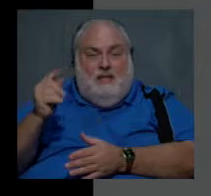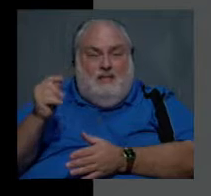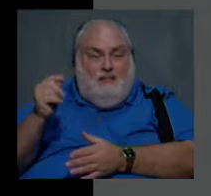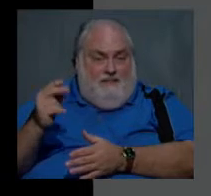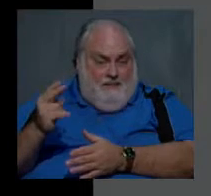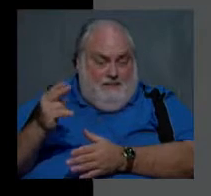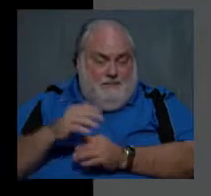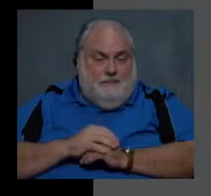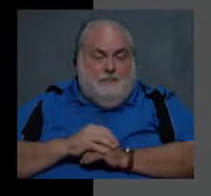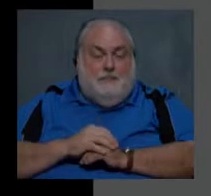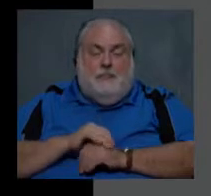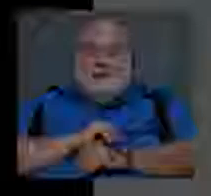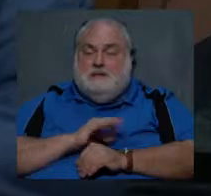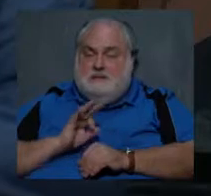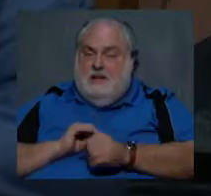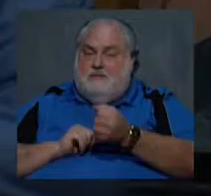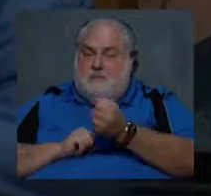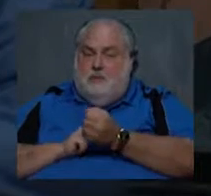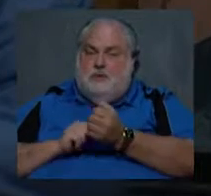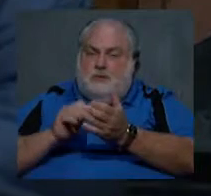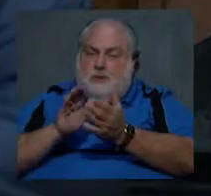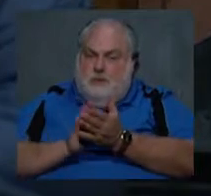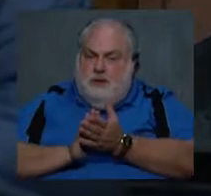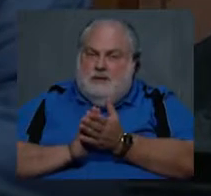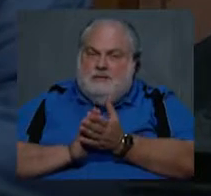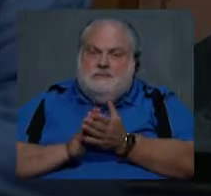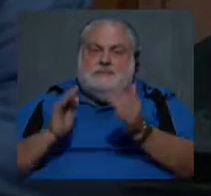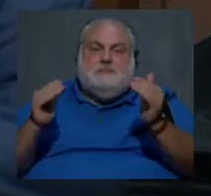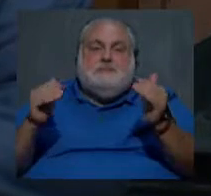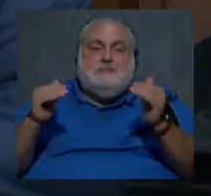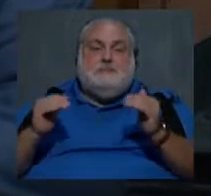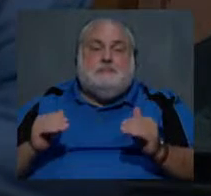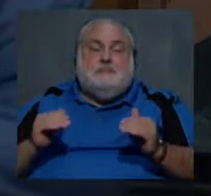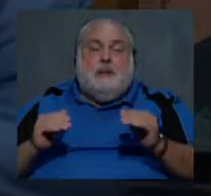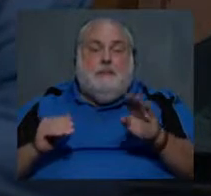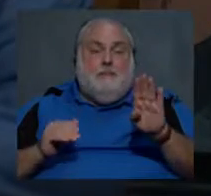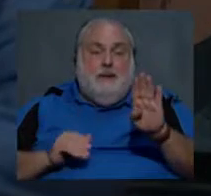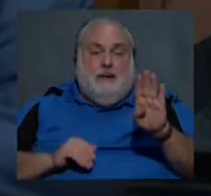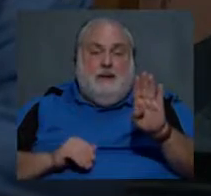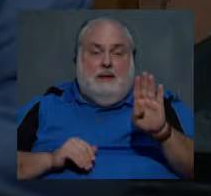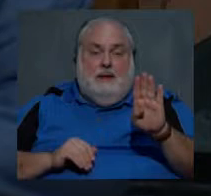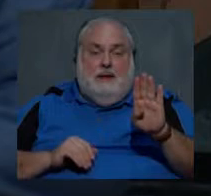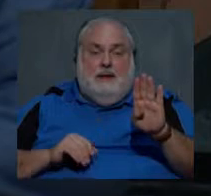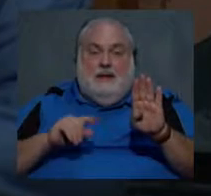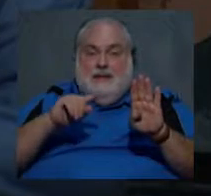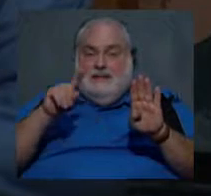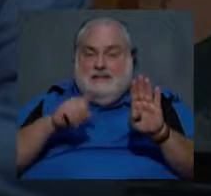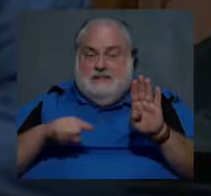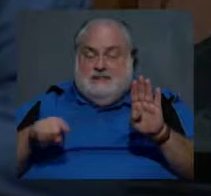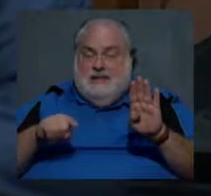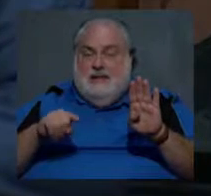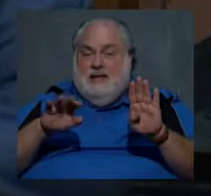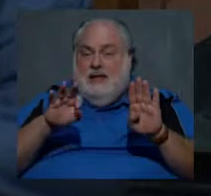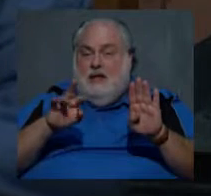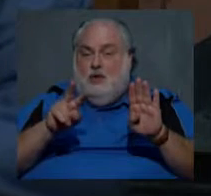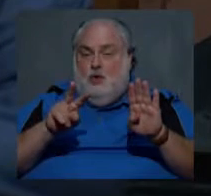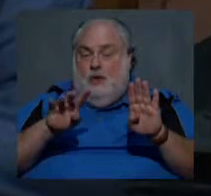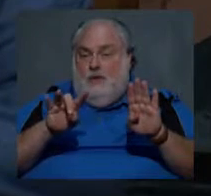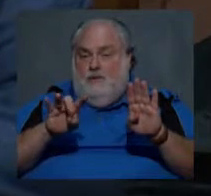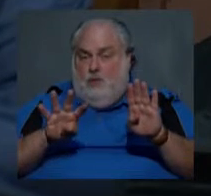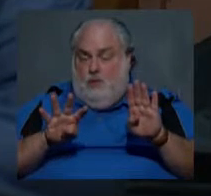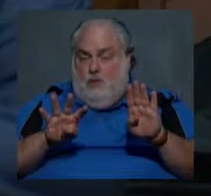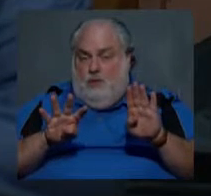public hearing. Staff is supportive of the deferral request. Item number B, file number